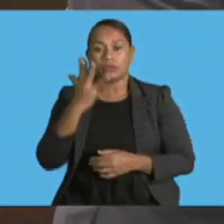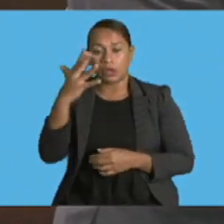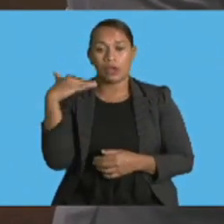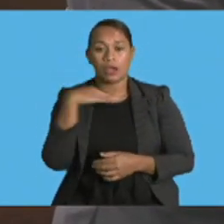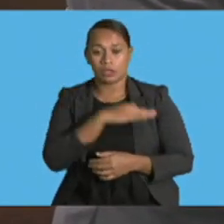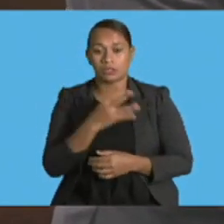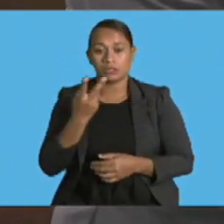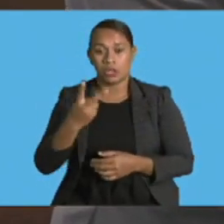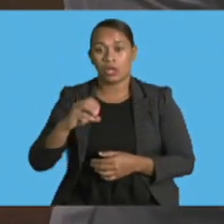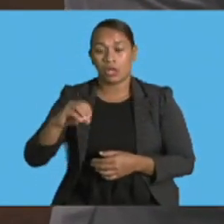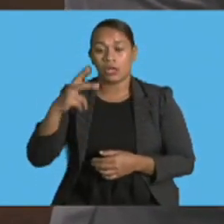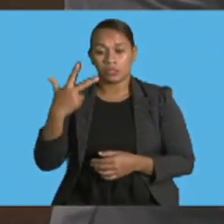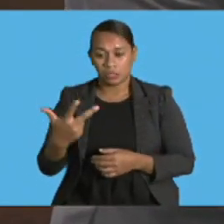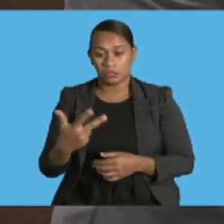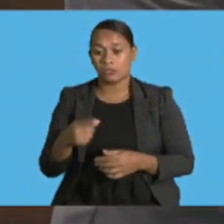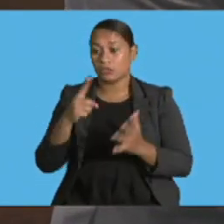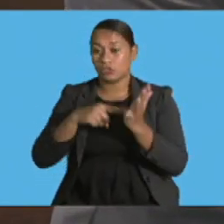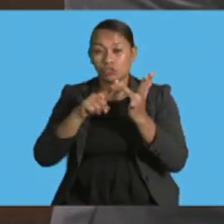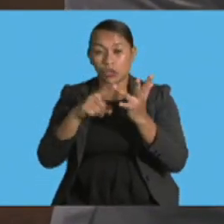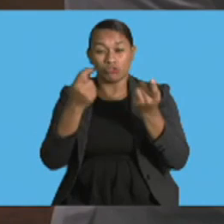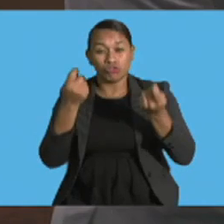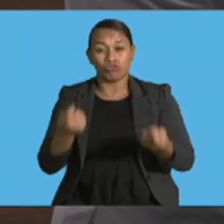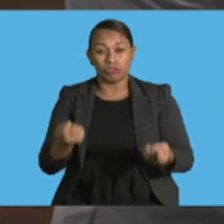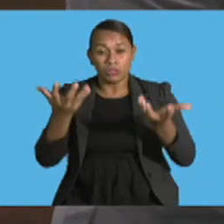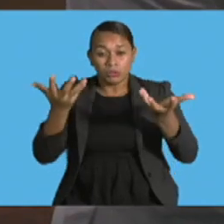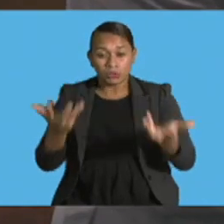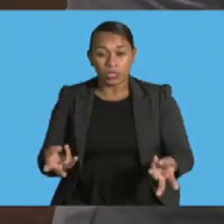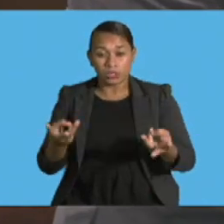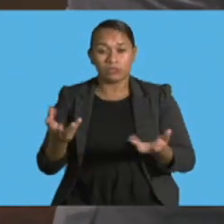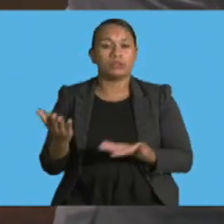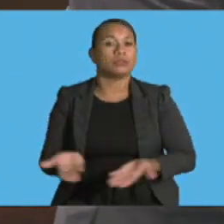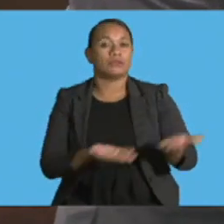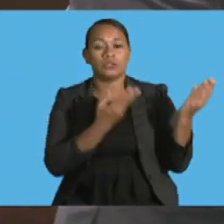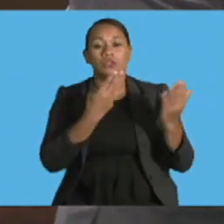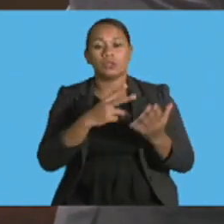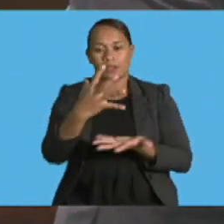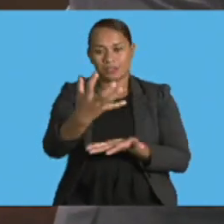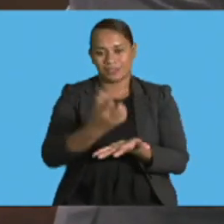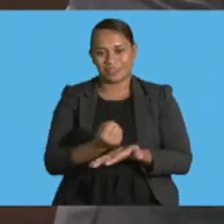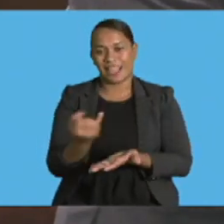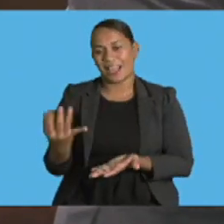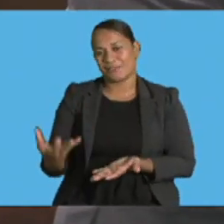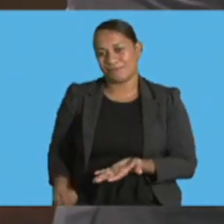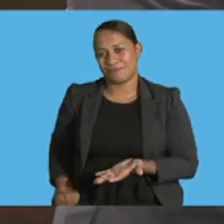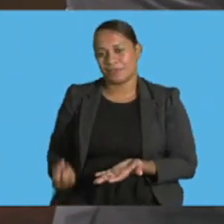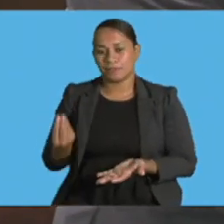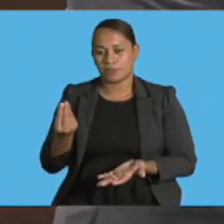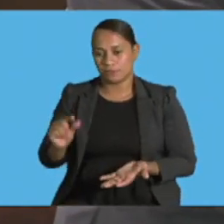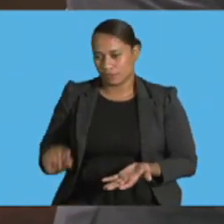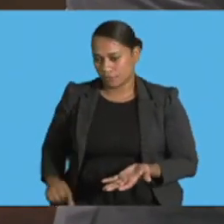during this season, giving them a source of income and a way to contribute while serving their time.